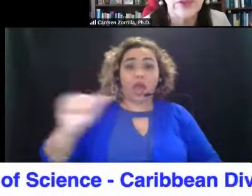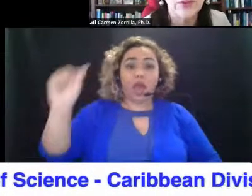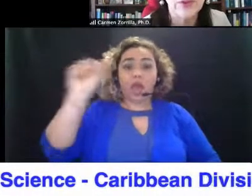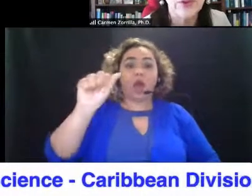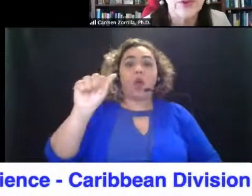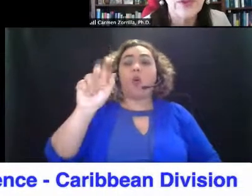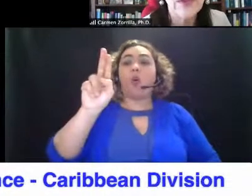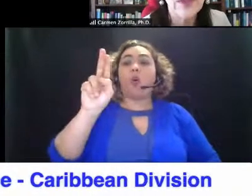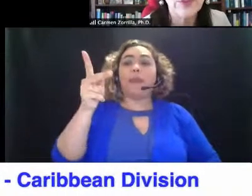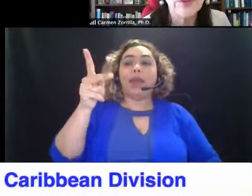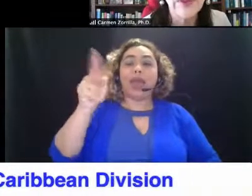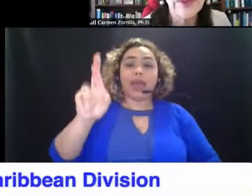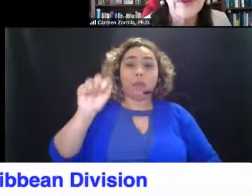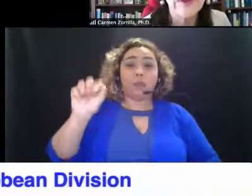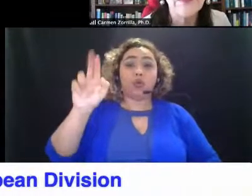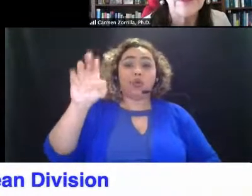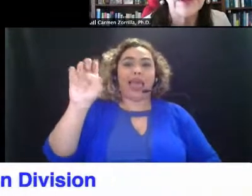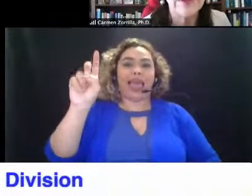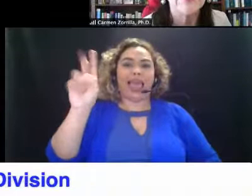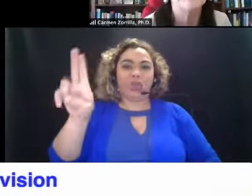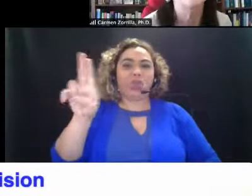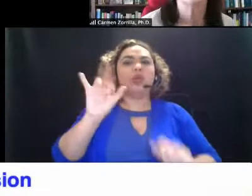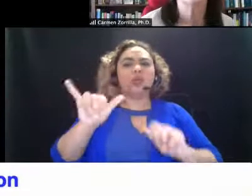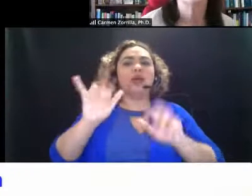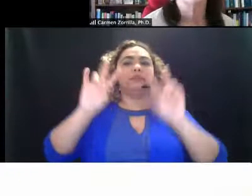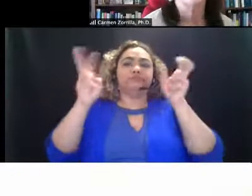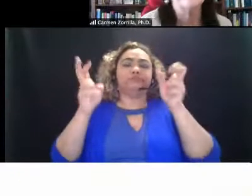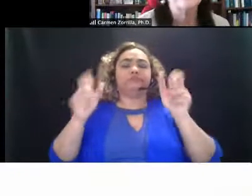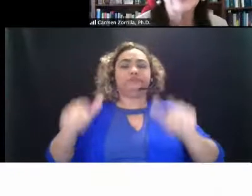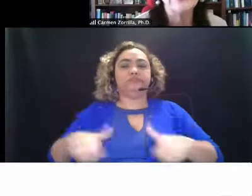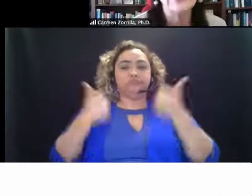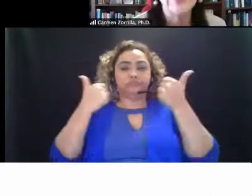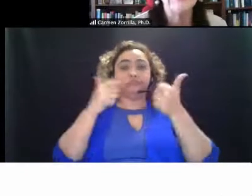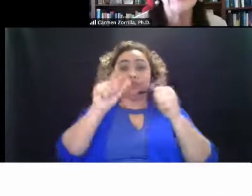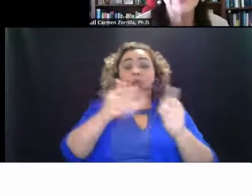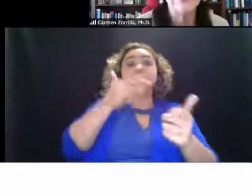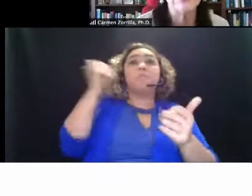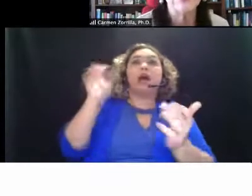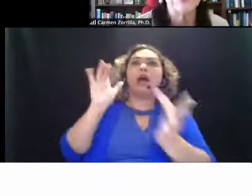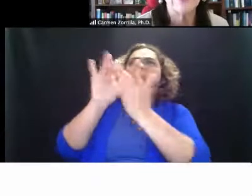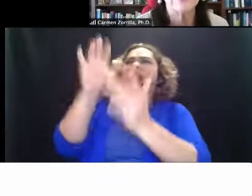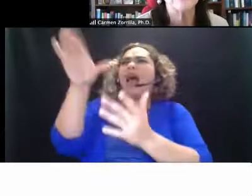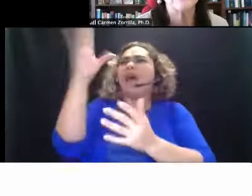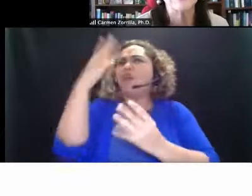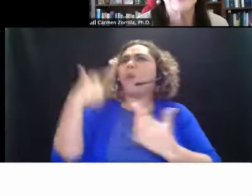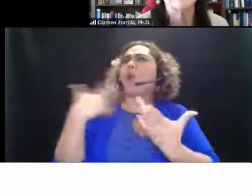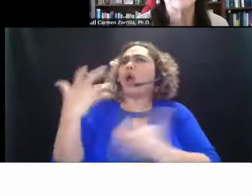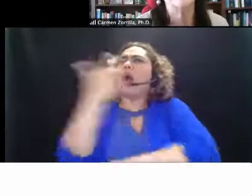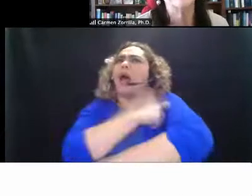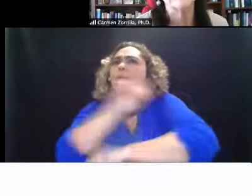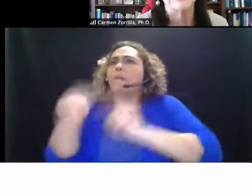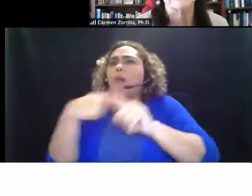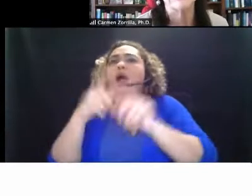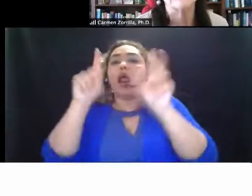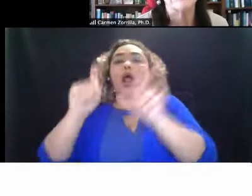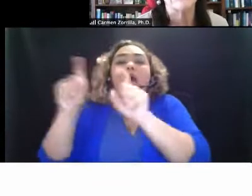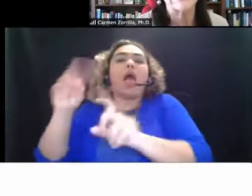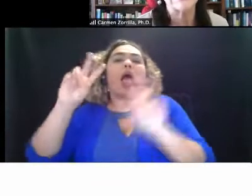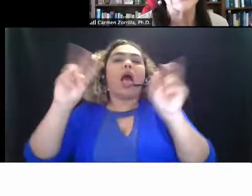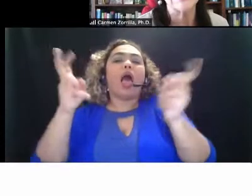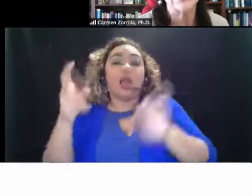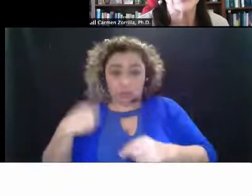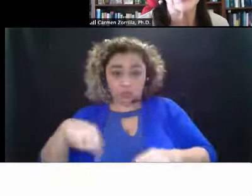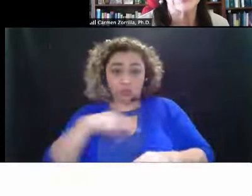rsm@upr.edu. So that will be the best way to get information on our. We are going to start a